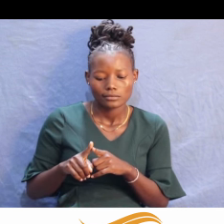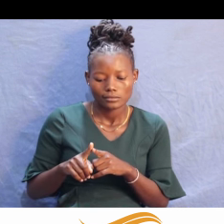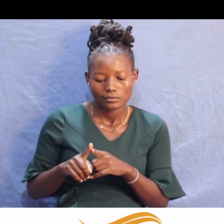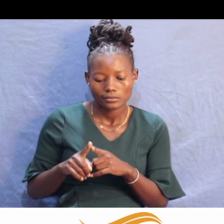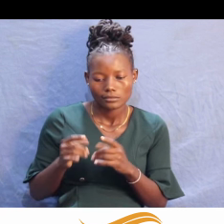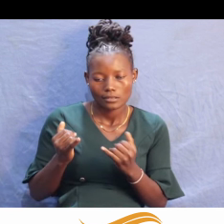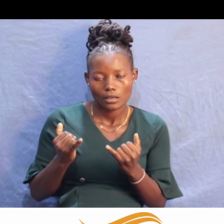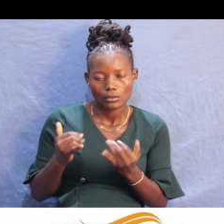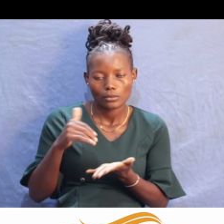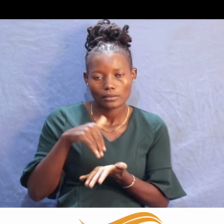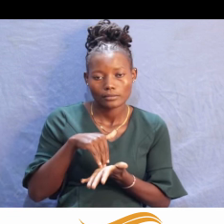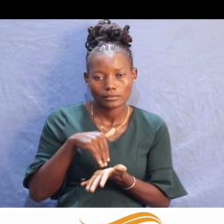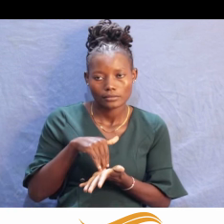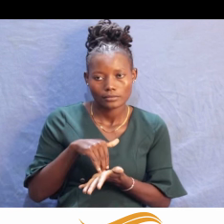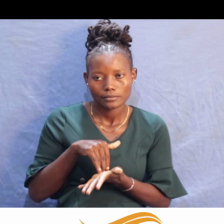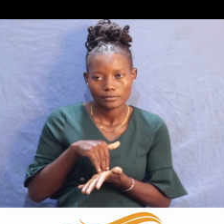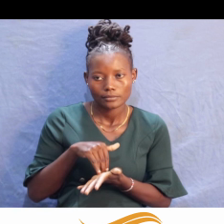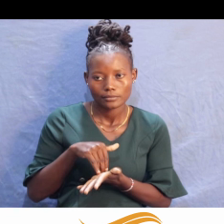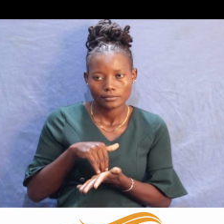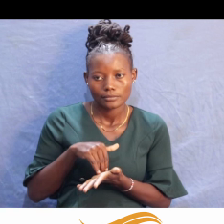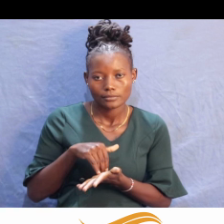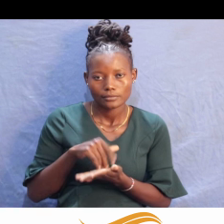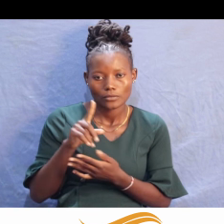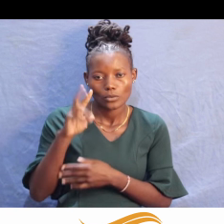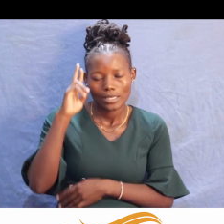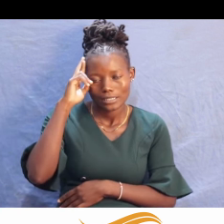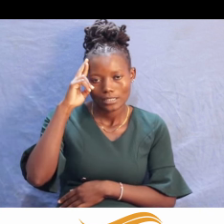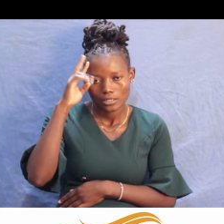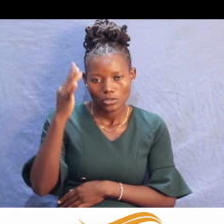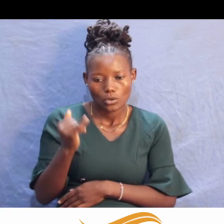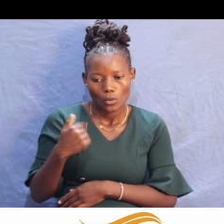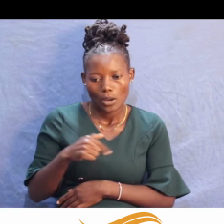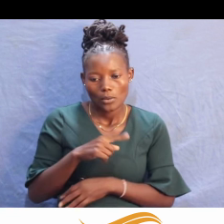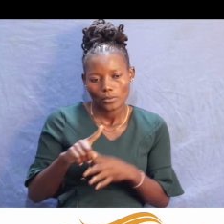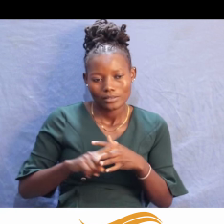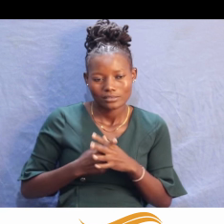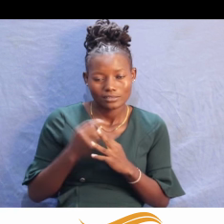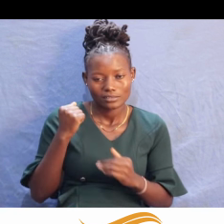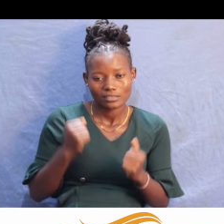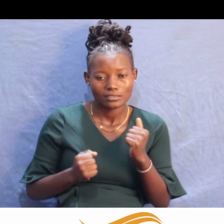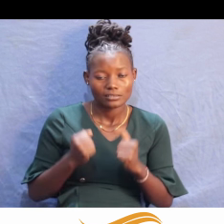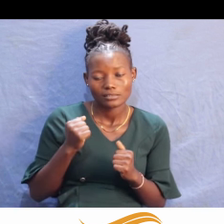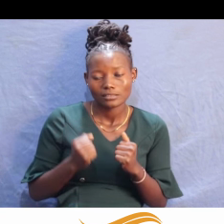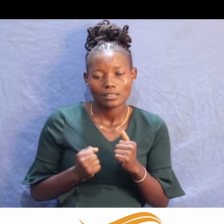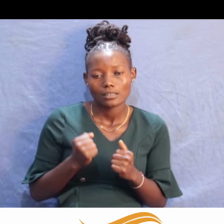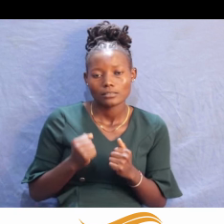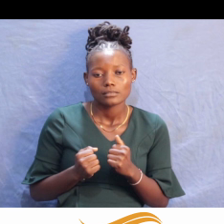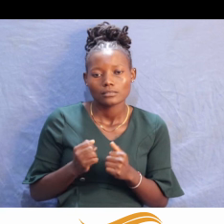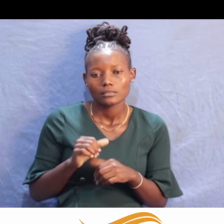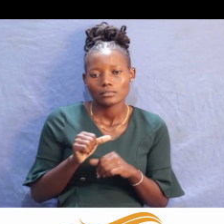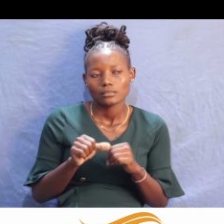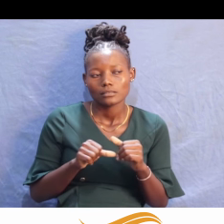So again, one of the reasons we stop running is because the lactic acid buildup in our